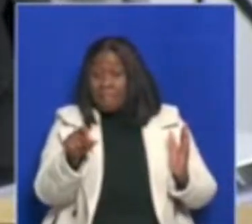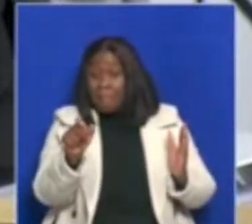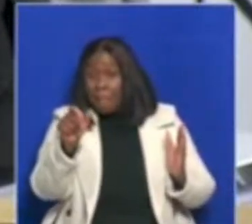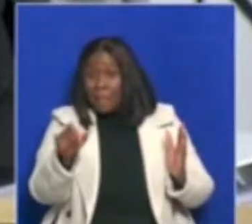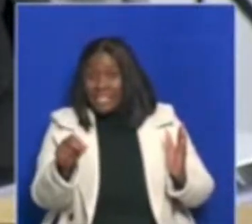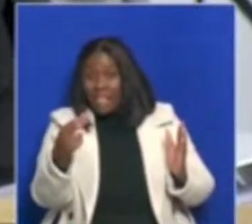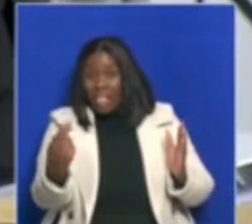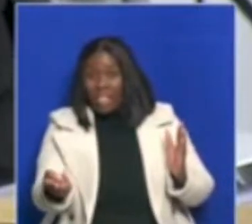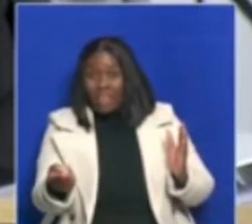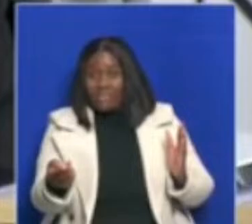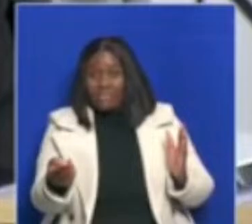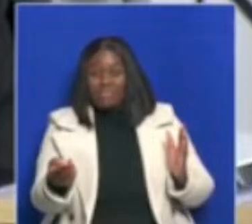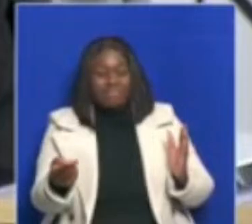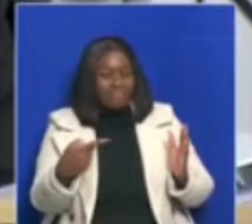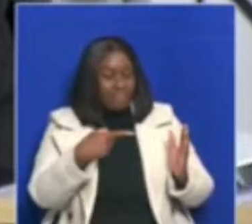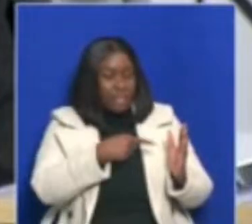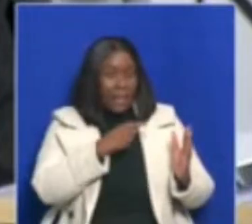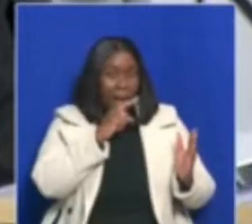dockets.